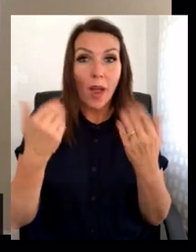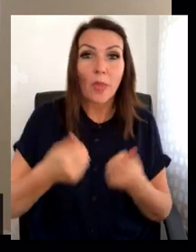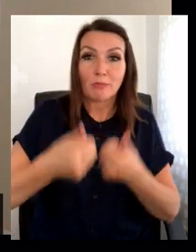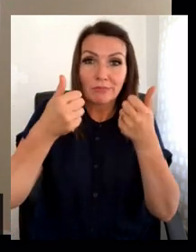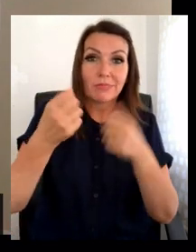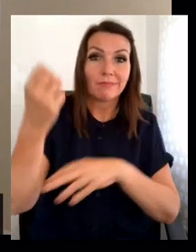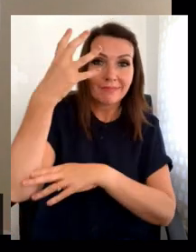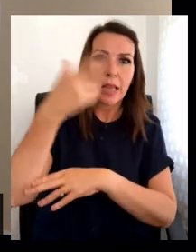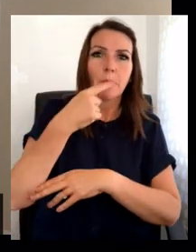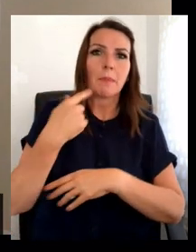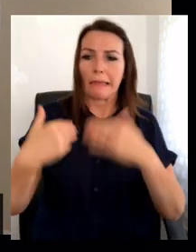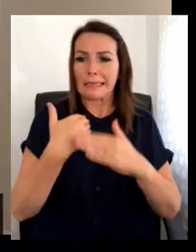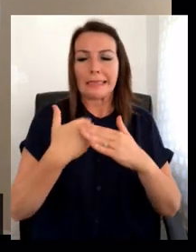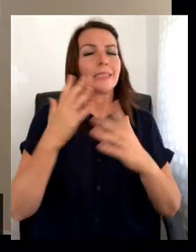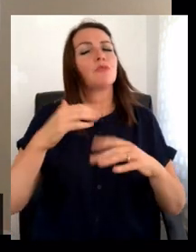computer.